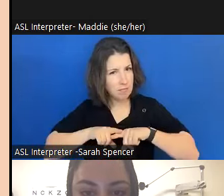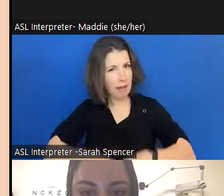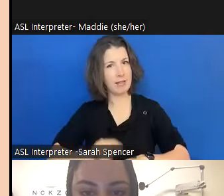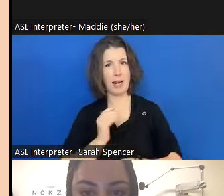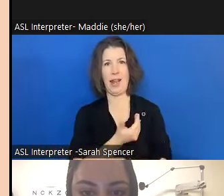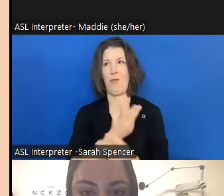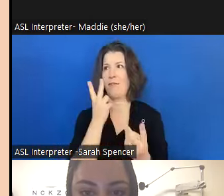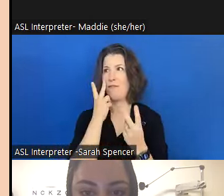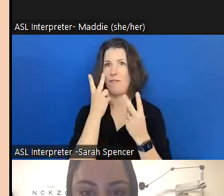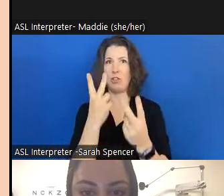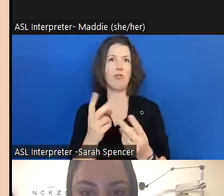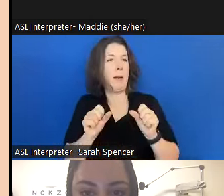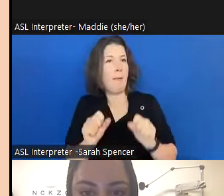vision.